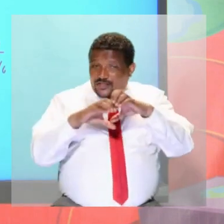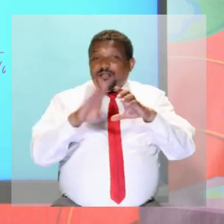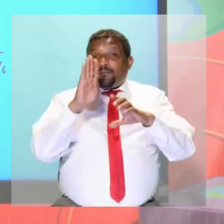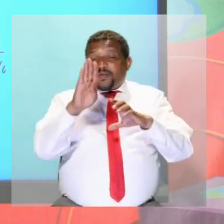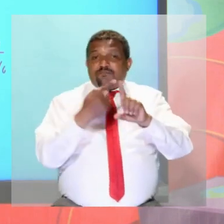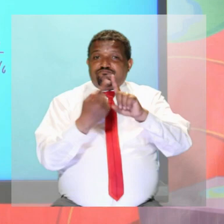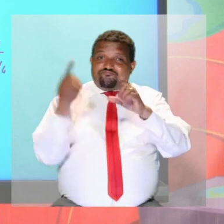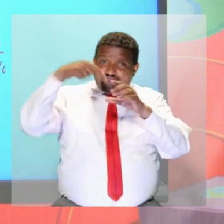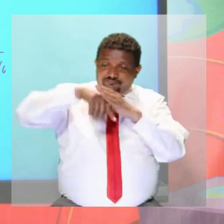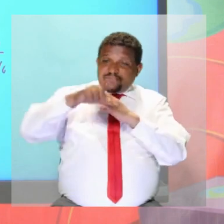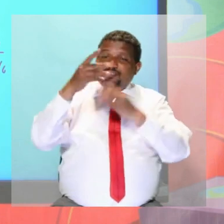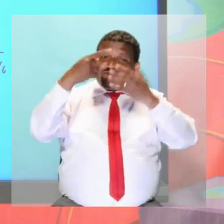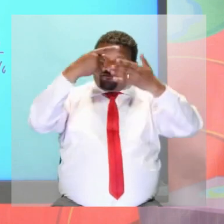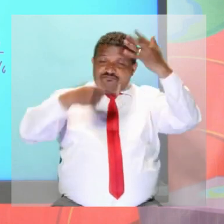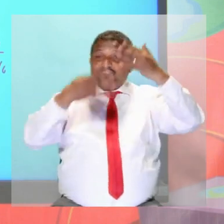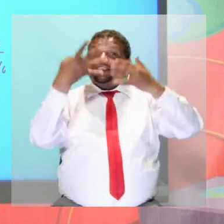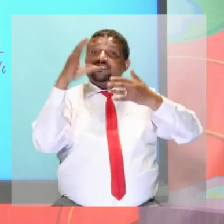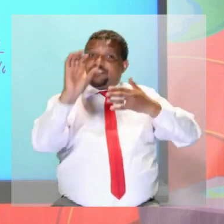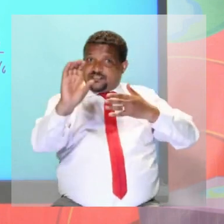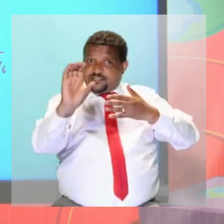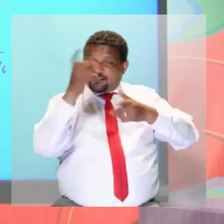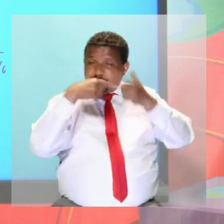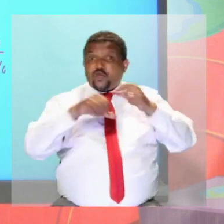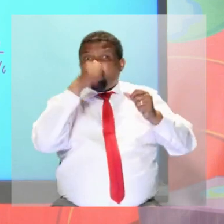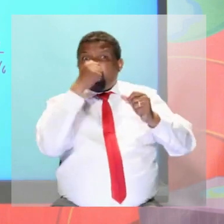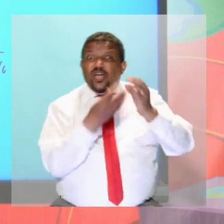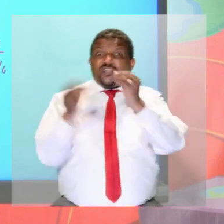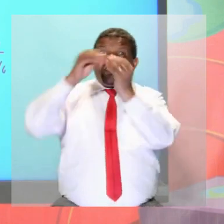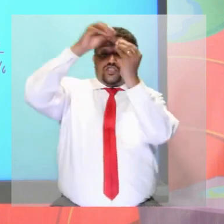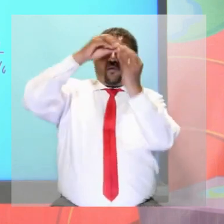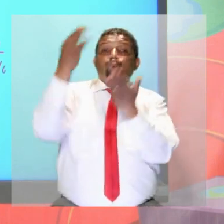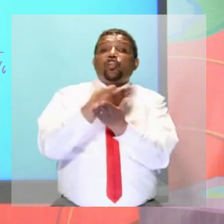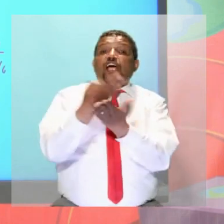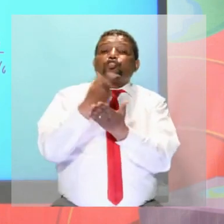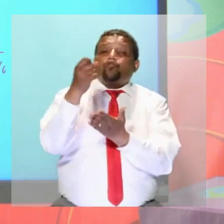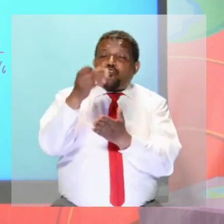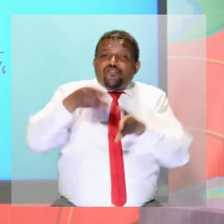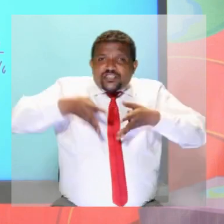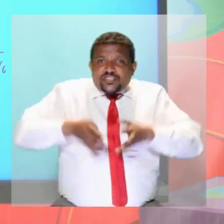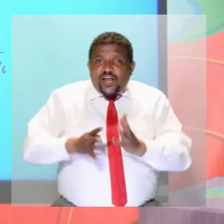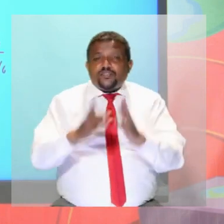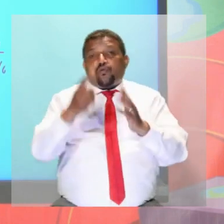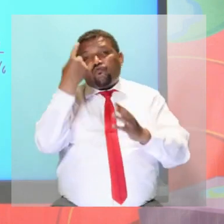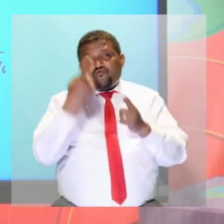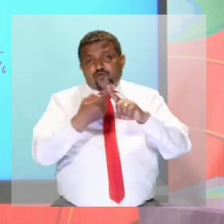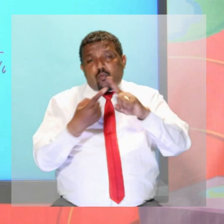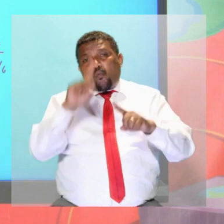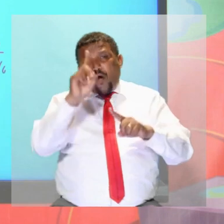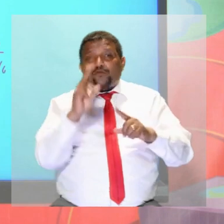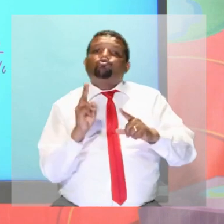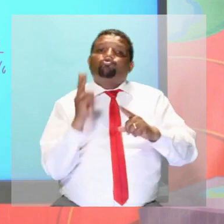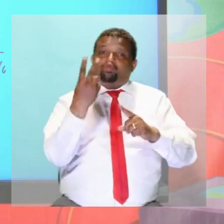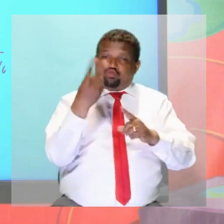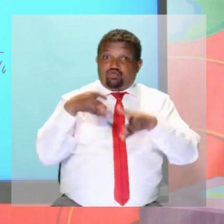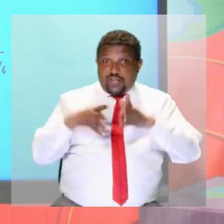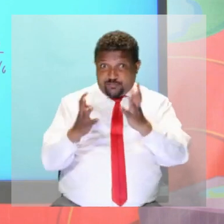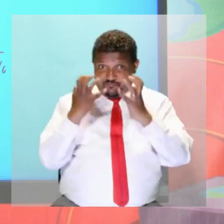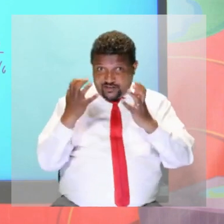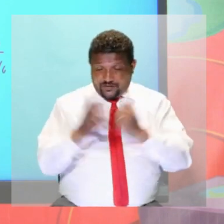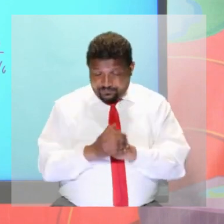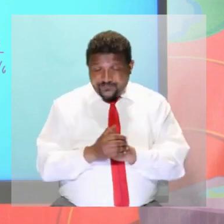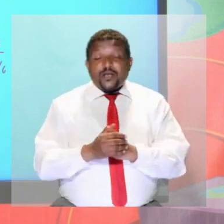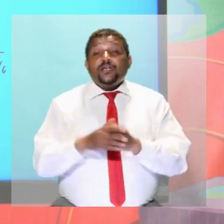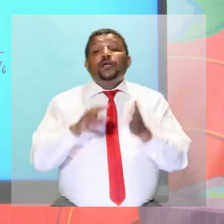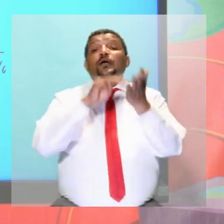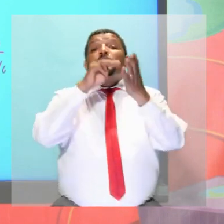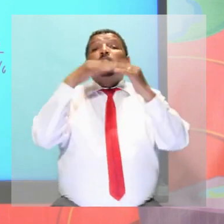B to combination C, as Ethiopia increases production of tractor from 1 to 2, the